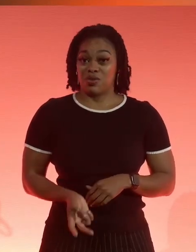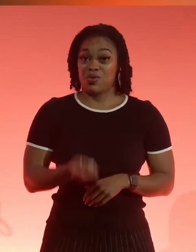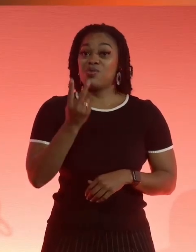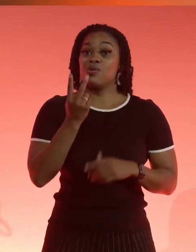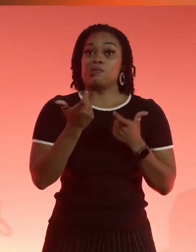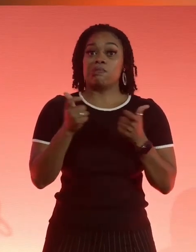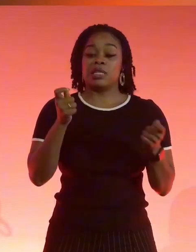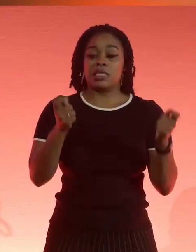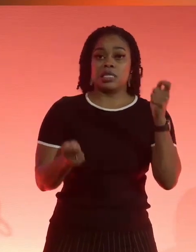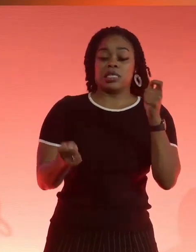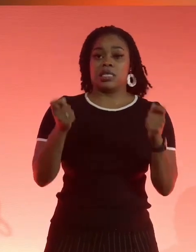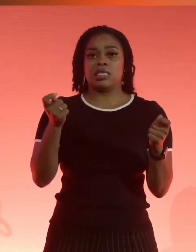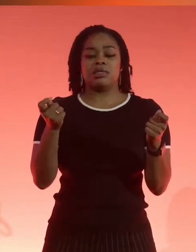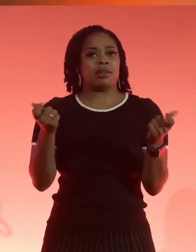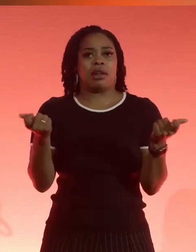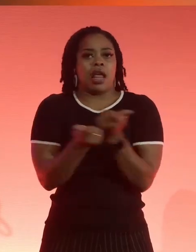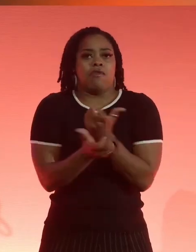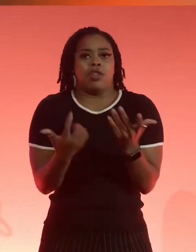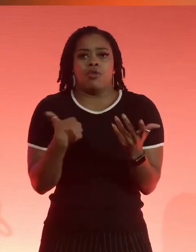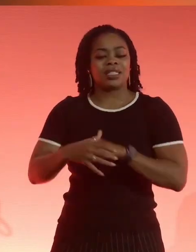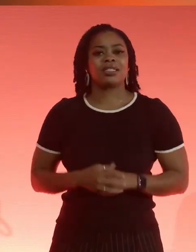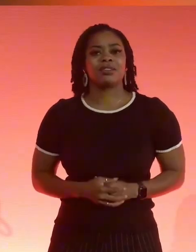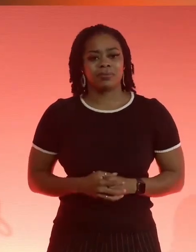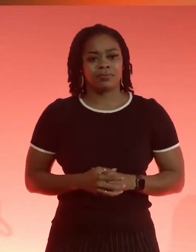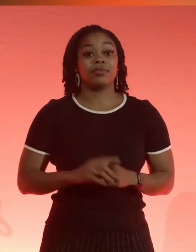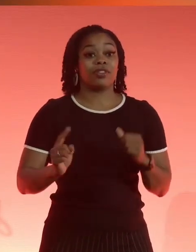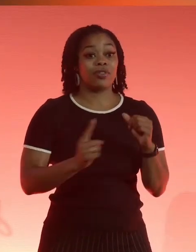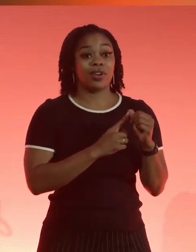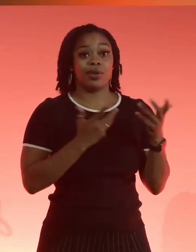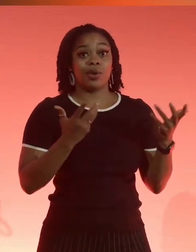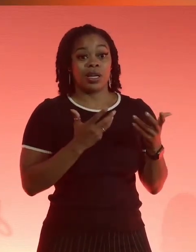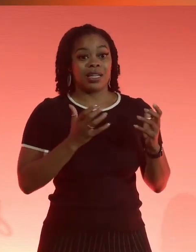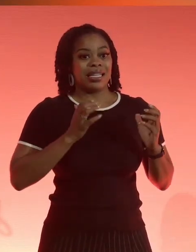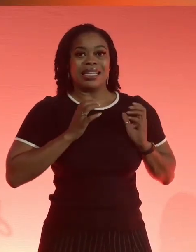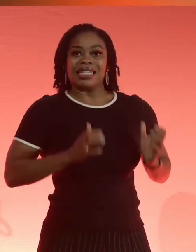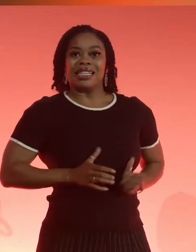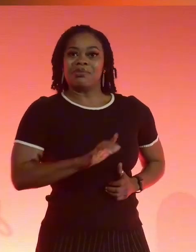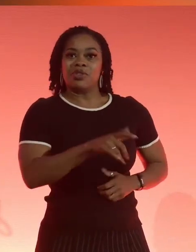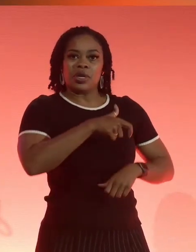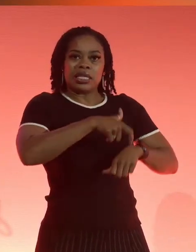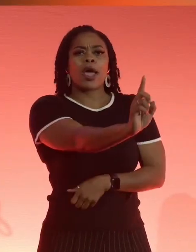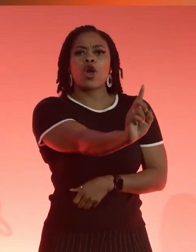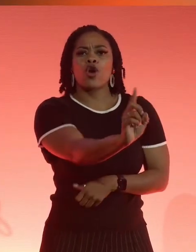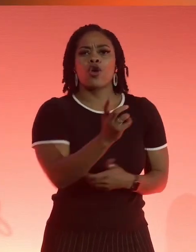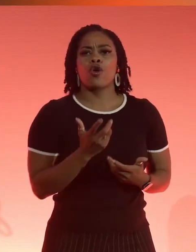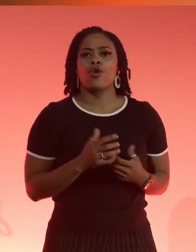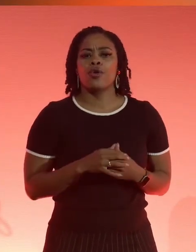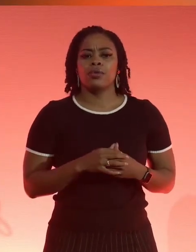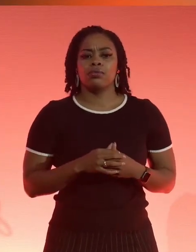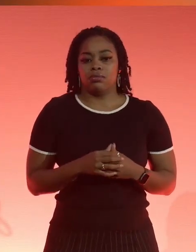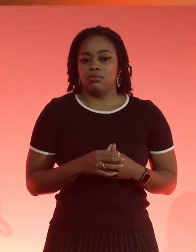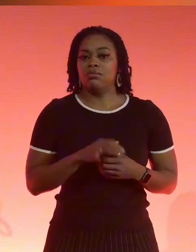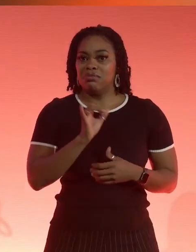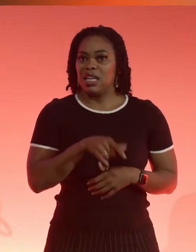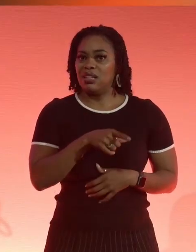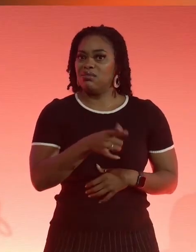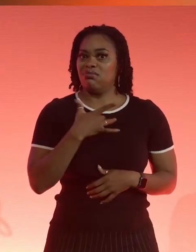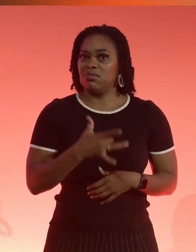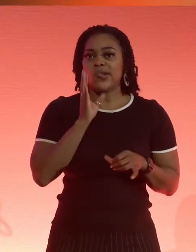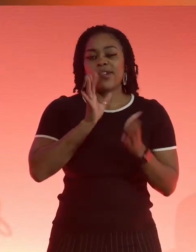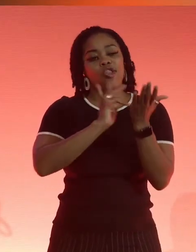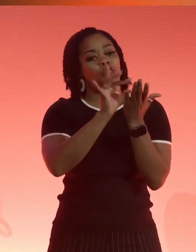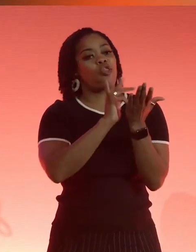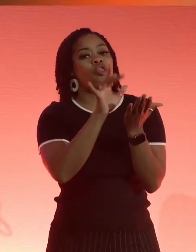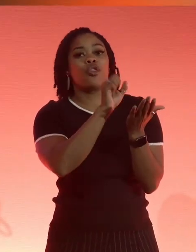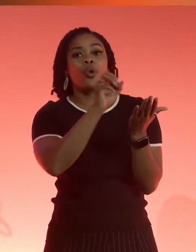changed everything that we know about marketing. The first is where your customers are spending time. They are where you are. They're scrolling on